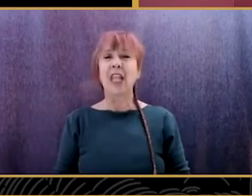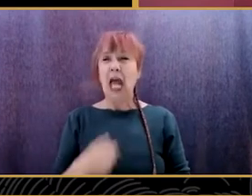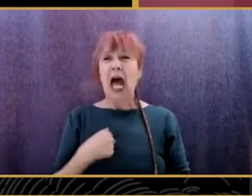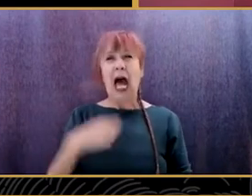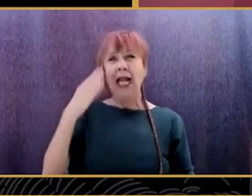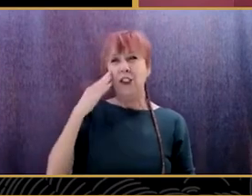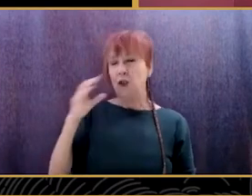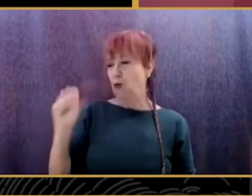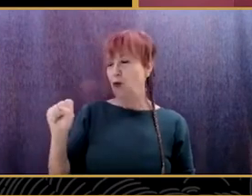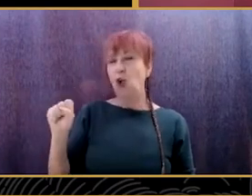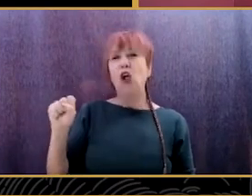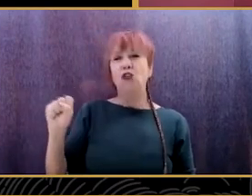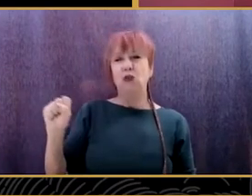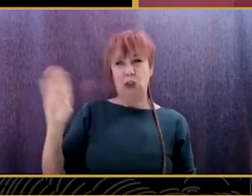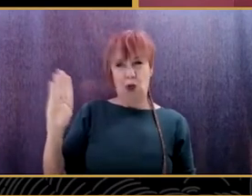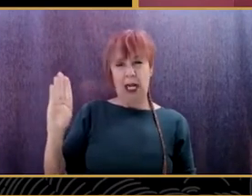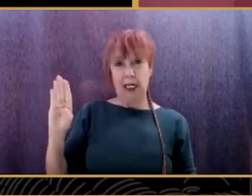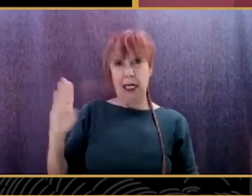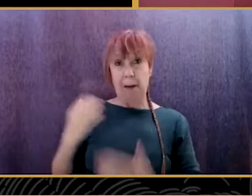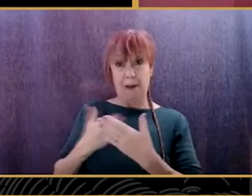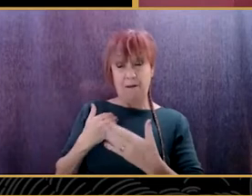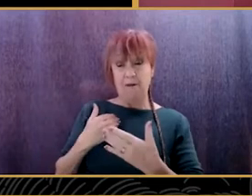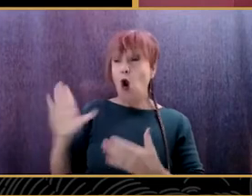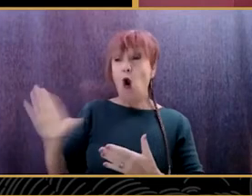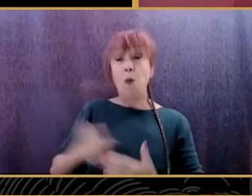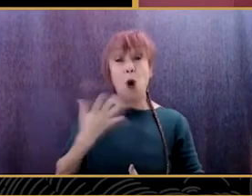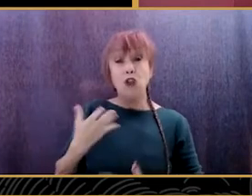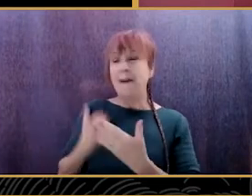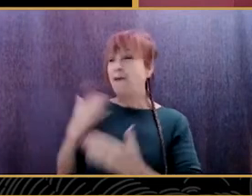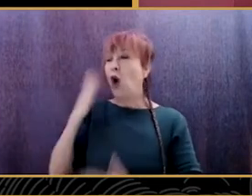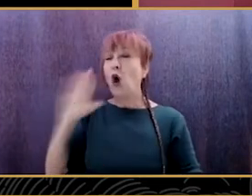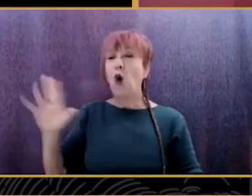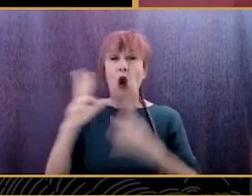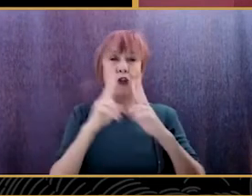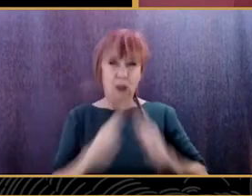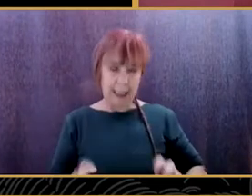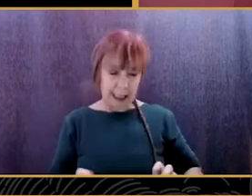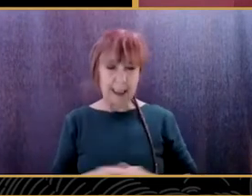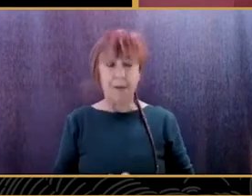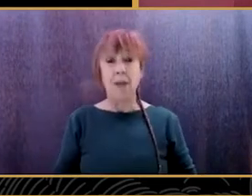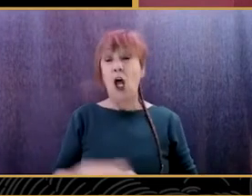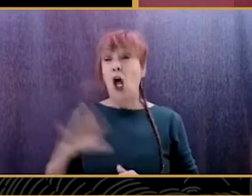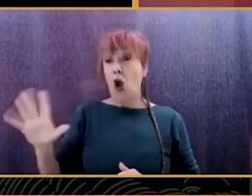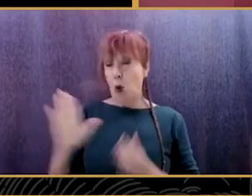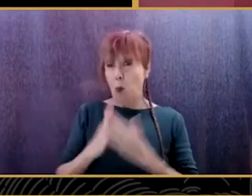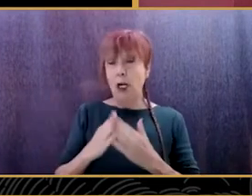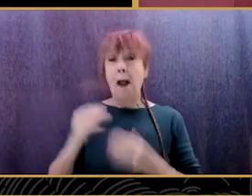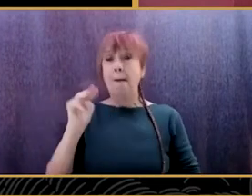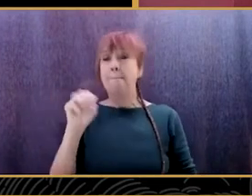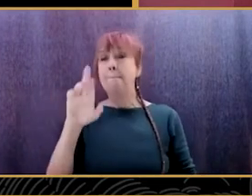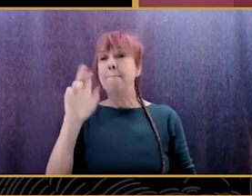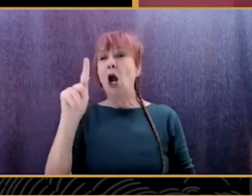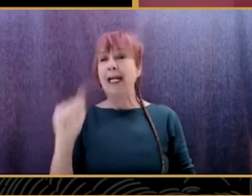I knew Susan Briante's poetry before I knew her criticism. Susan's 2016 book, The Market Wonders, is one of my favorite